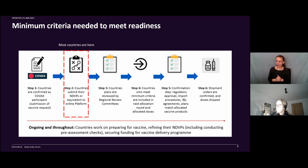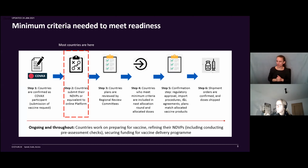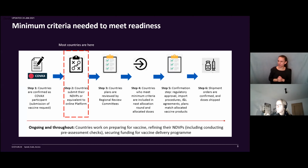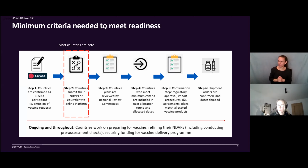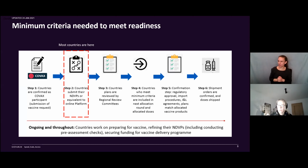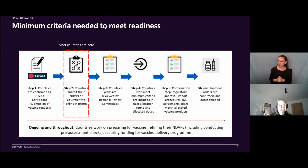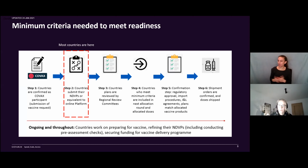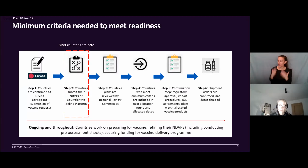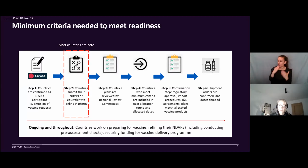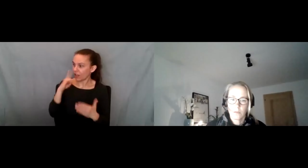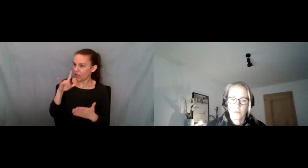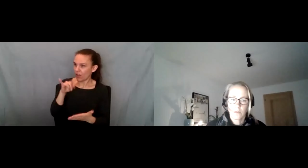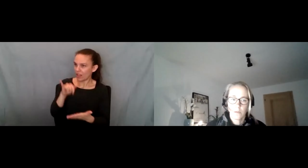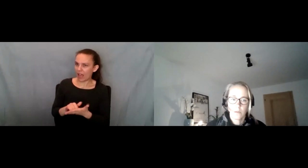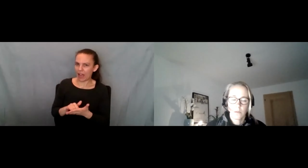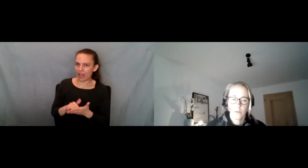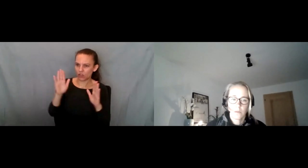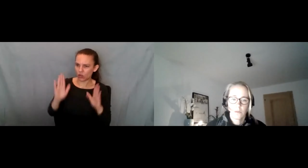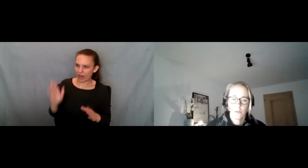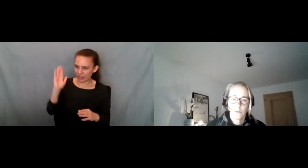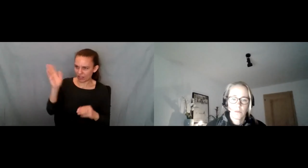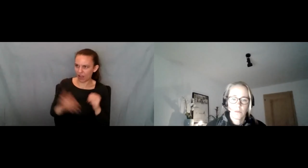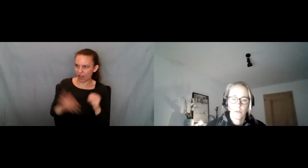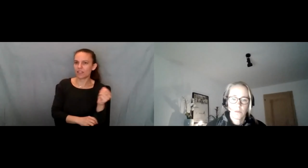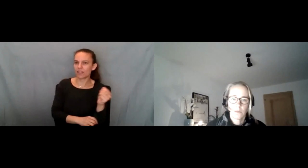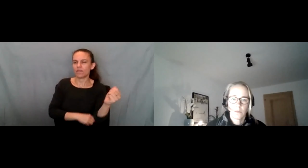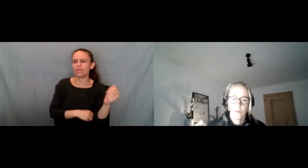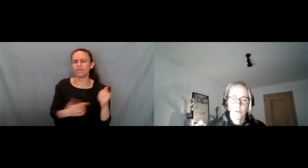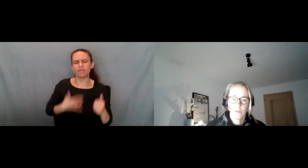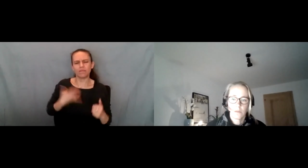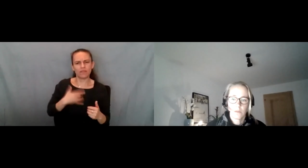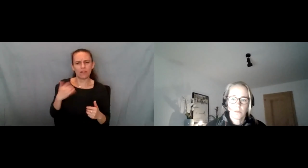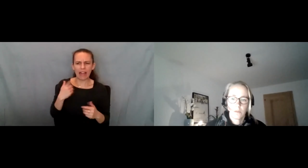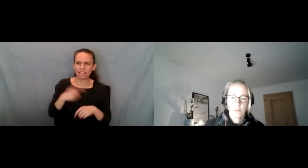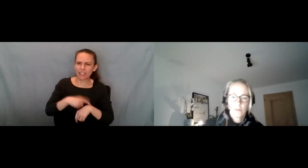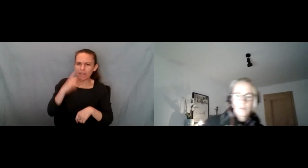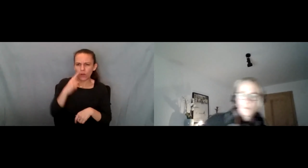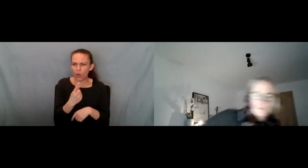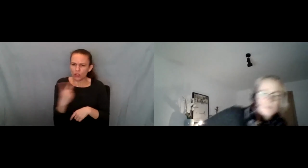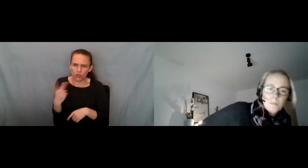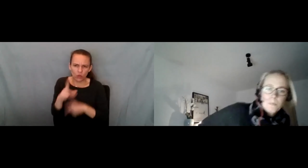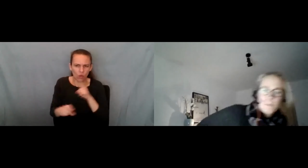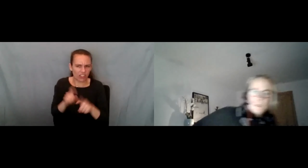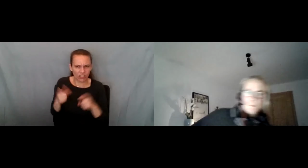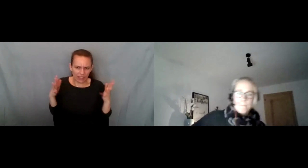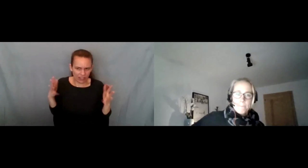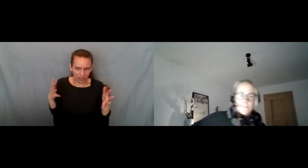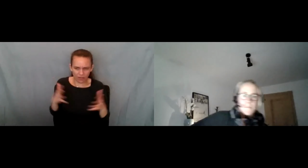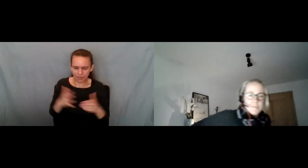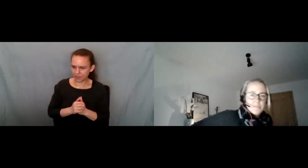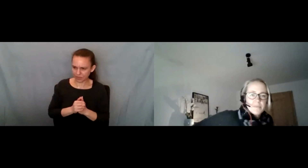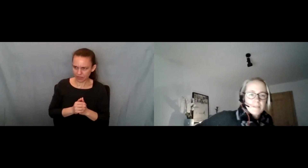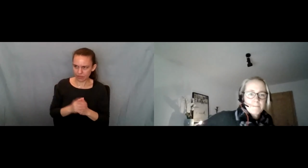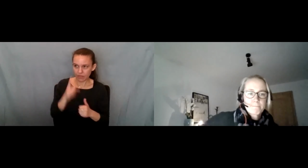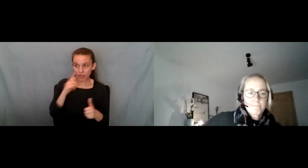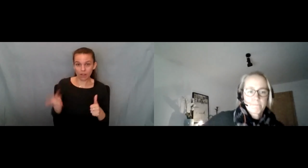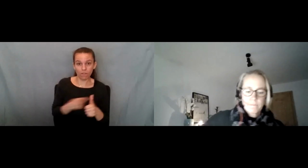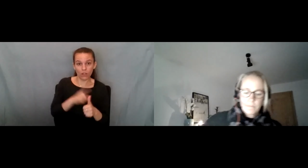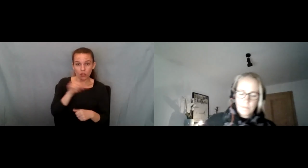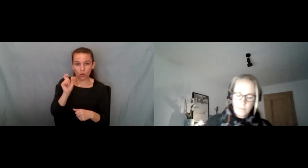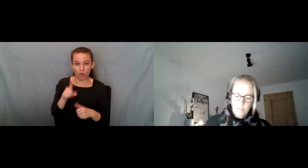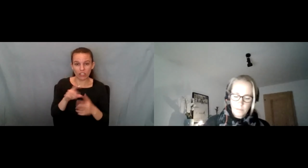for that great talk. Yeah, I think we'll probably have time for 1 or 2 questions only. So the first question has to do with